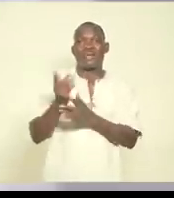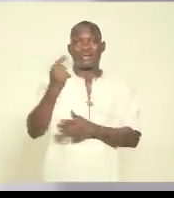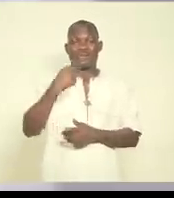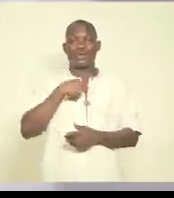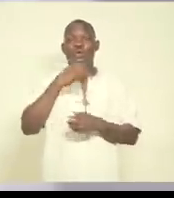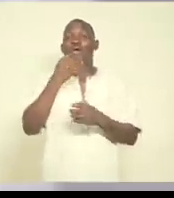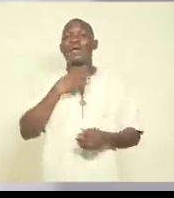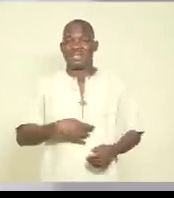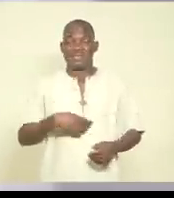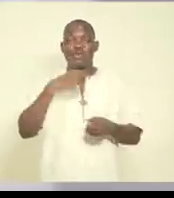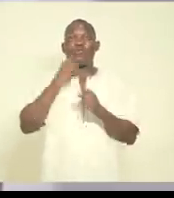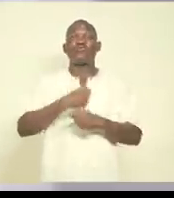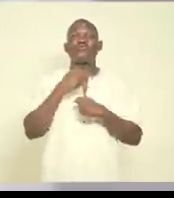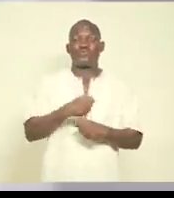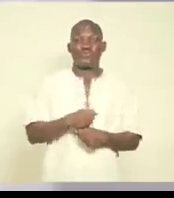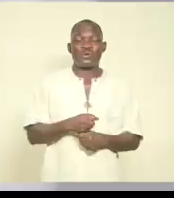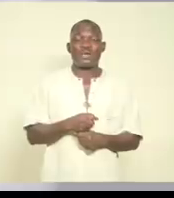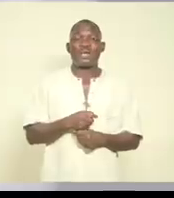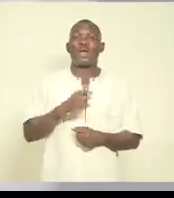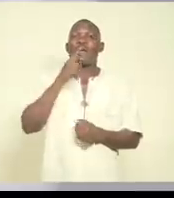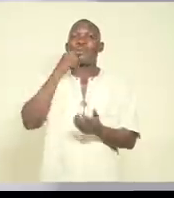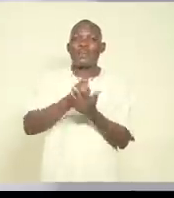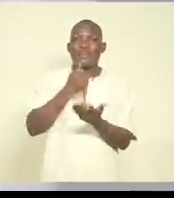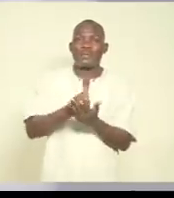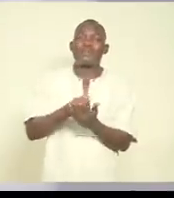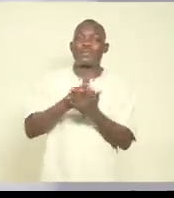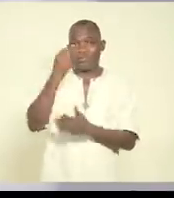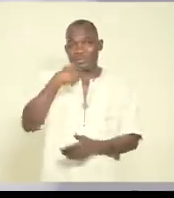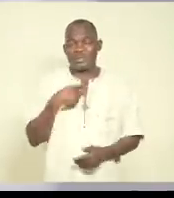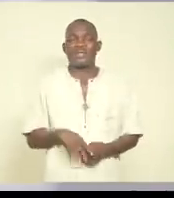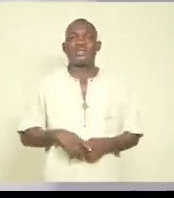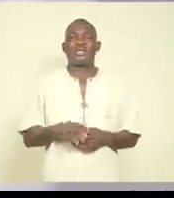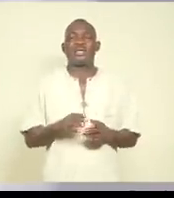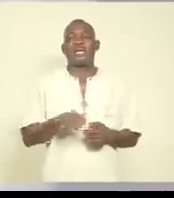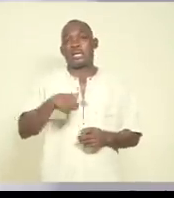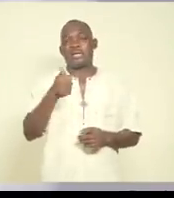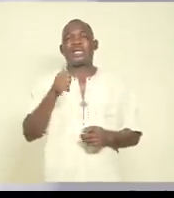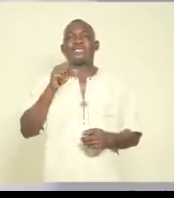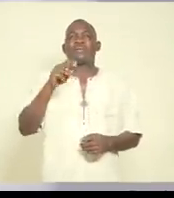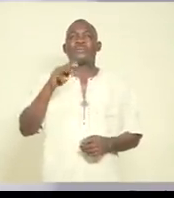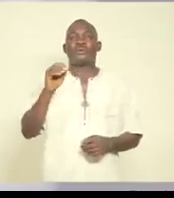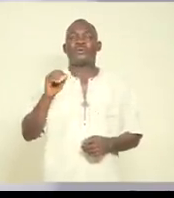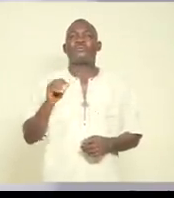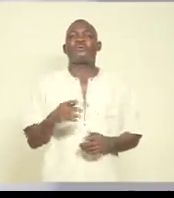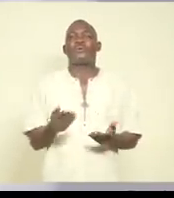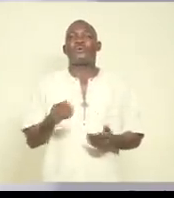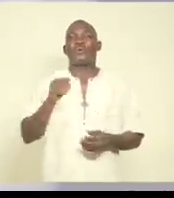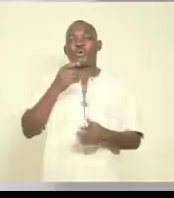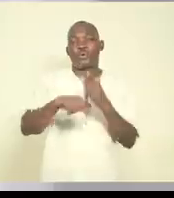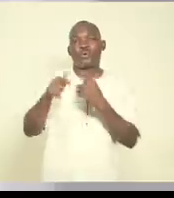Abiyase, get me fufu and a benkwa. It's some, you know, for 25 Ghana